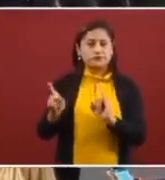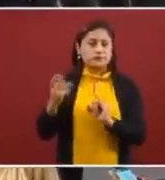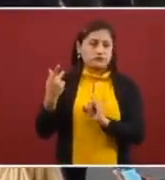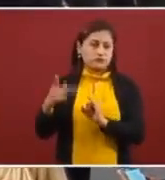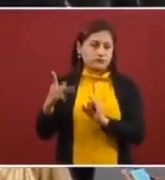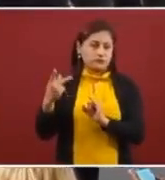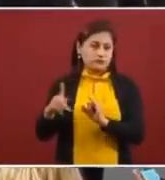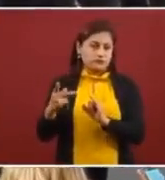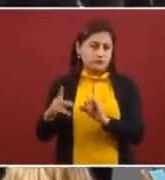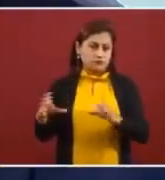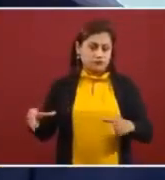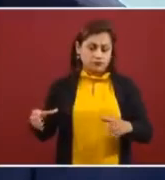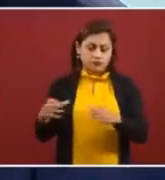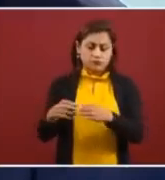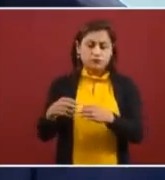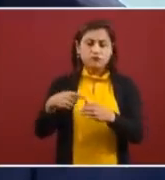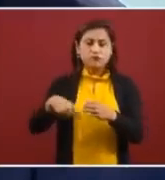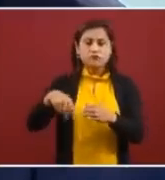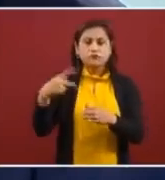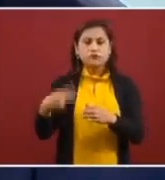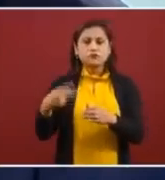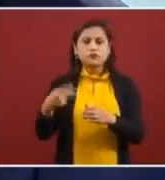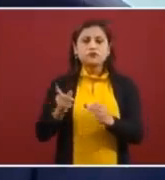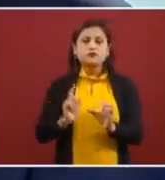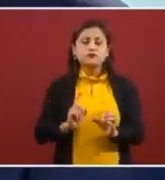with its own patrimony